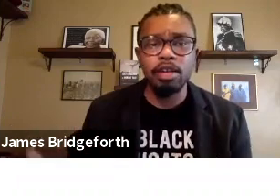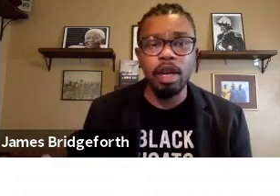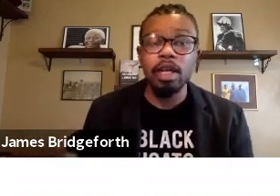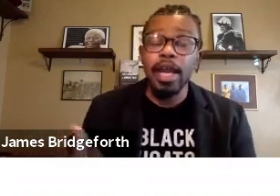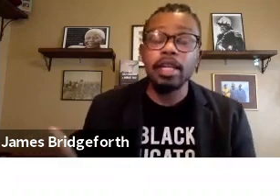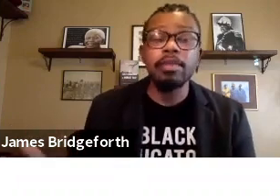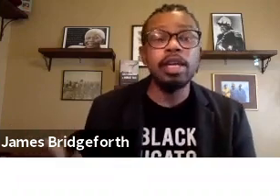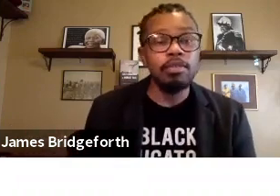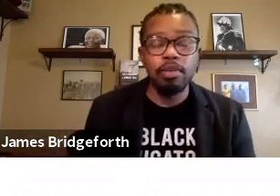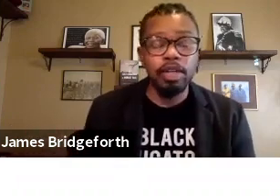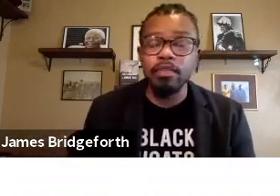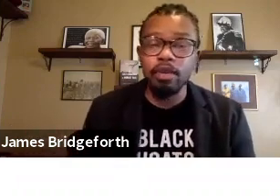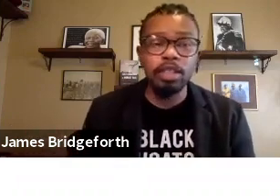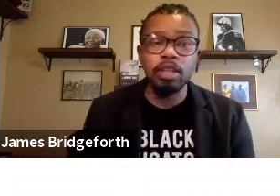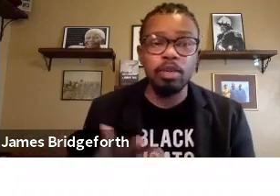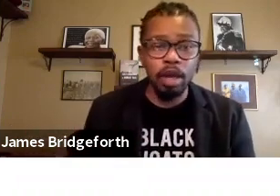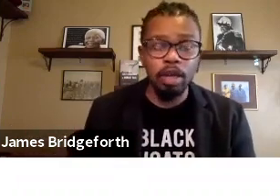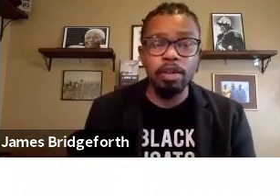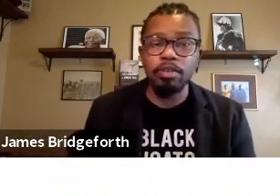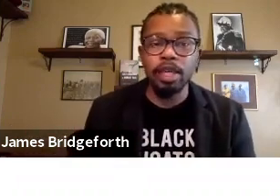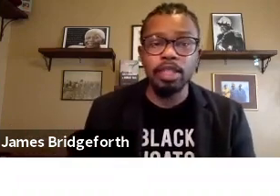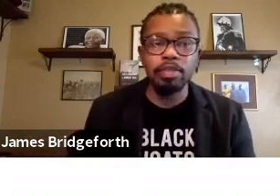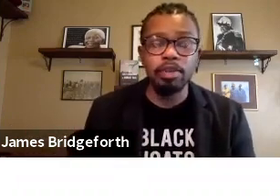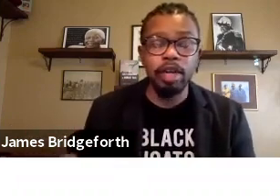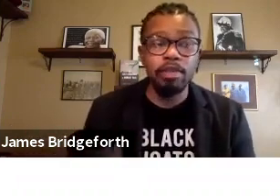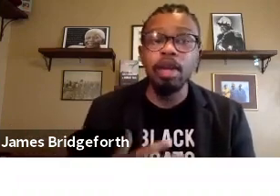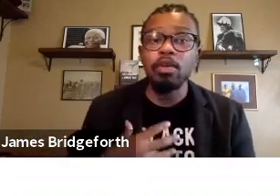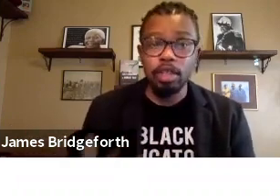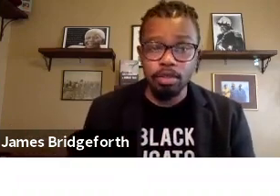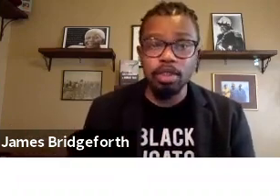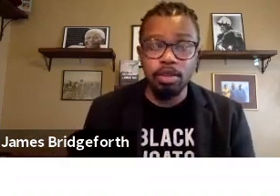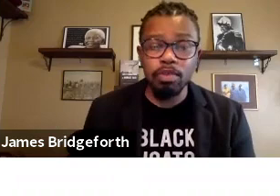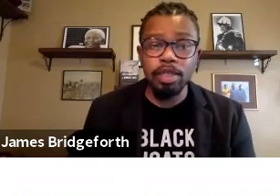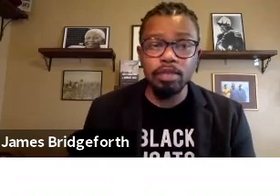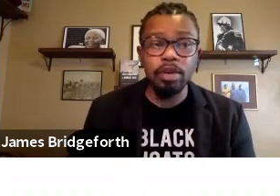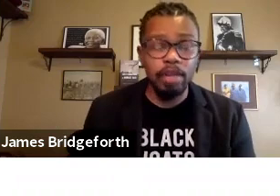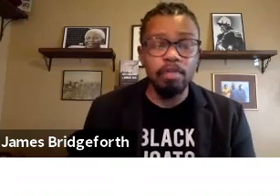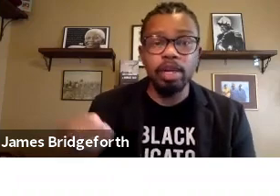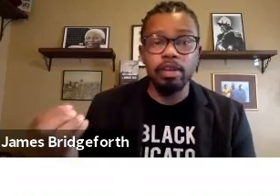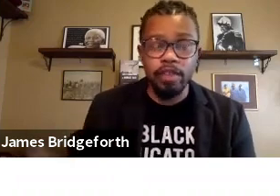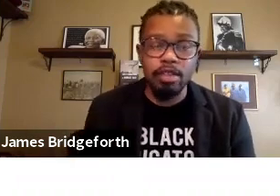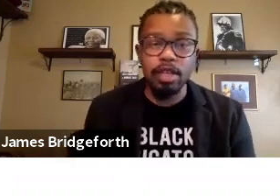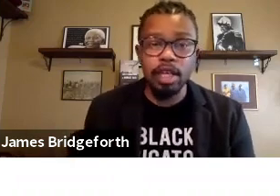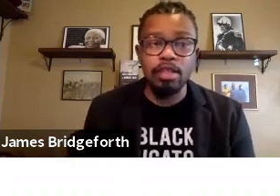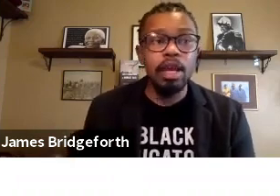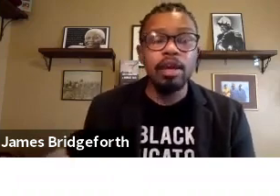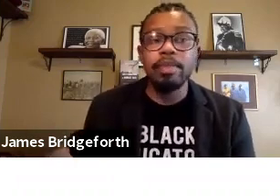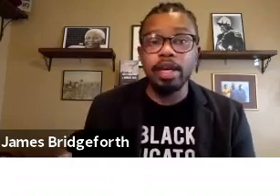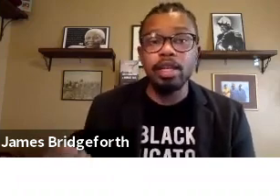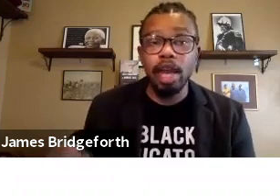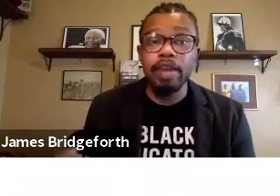going on, and academia is important. And of course, we all are going through PhD programs. We chose to go through PhD programs. We're invested in